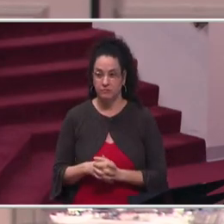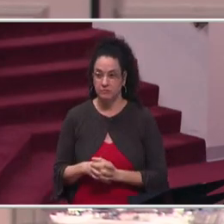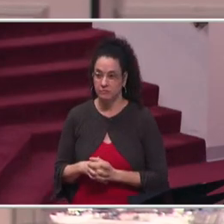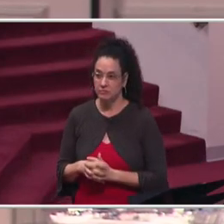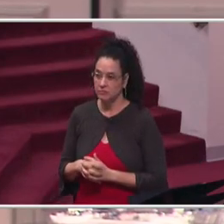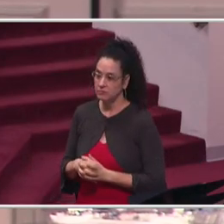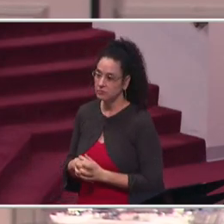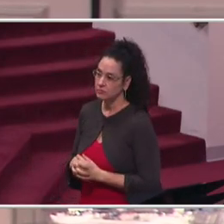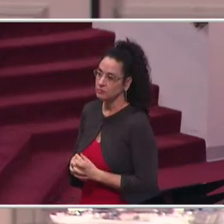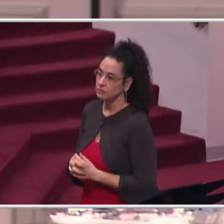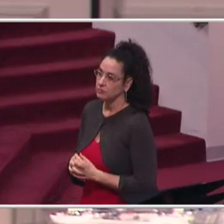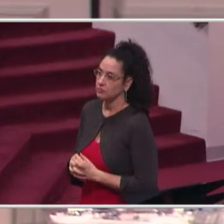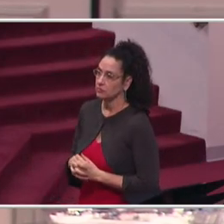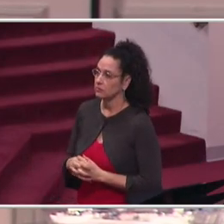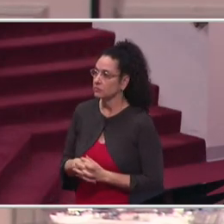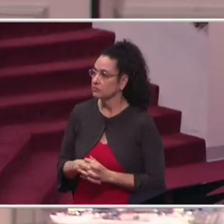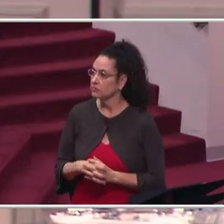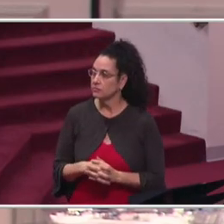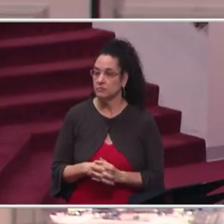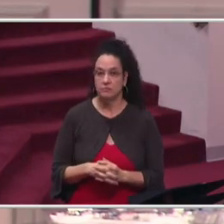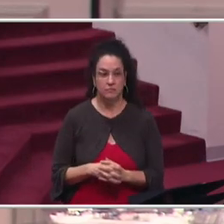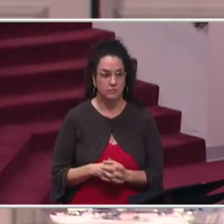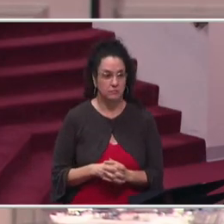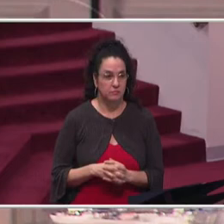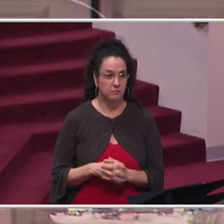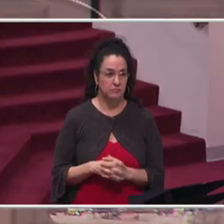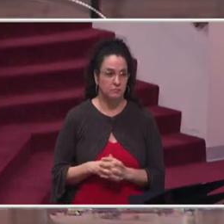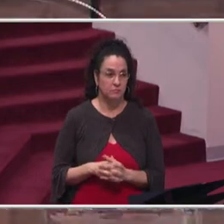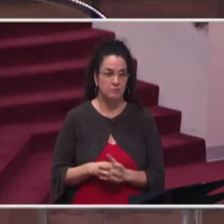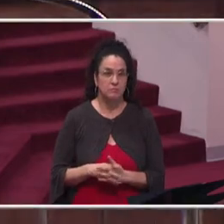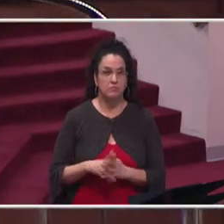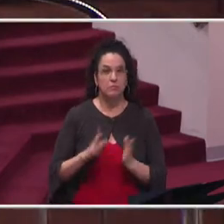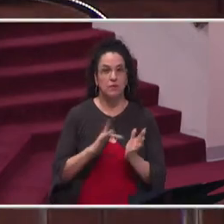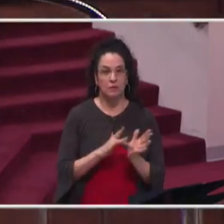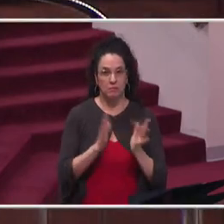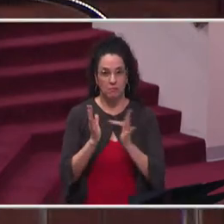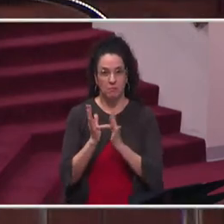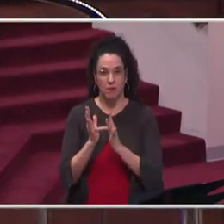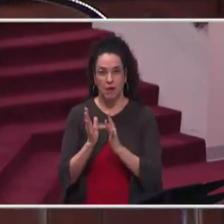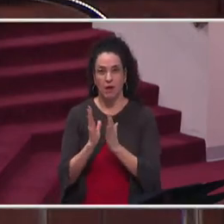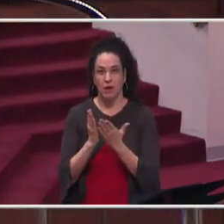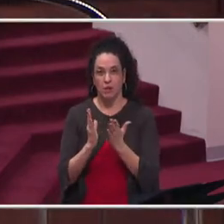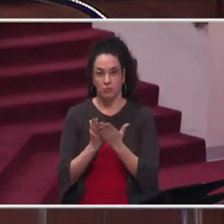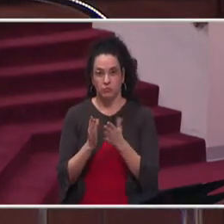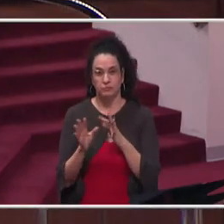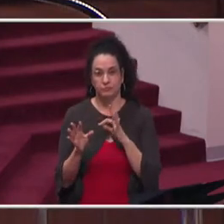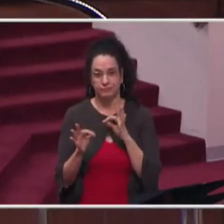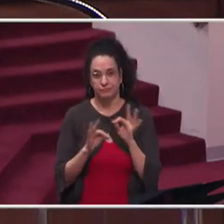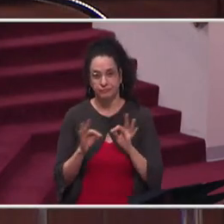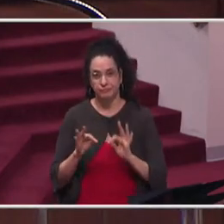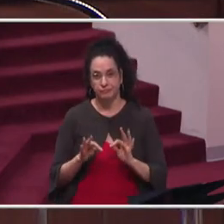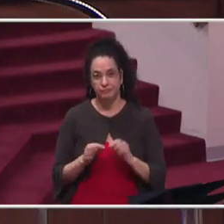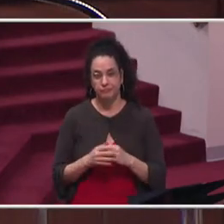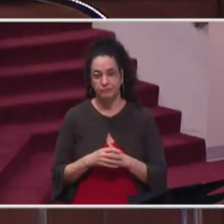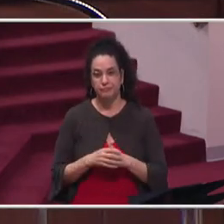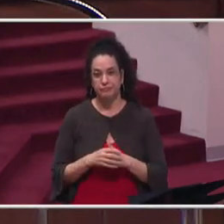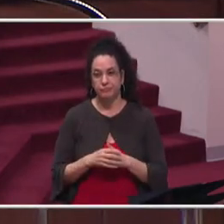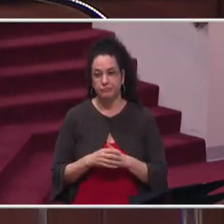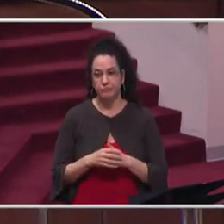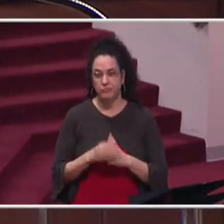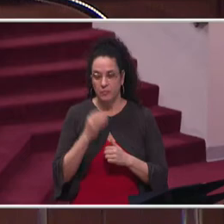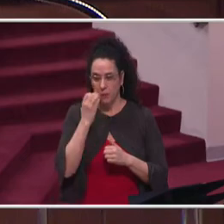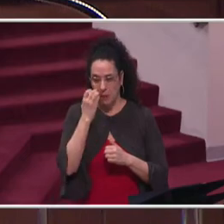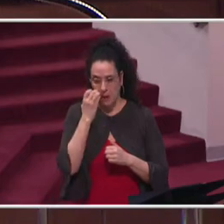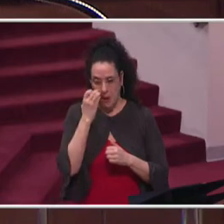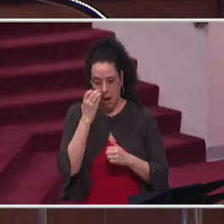And there's biblical precedence for this. So the religious leaders over in